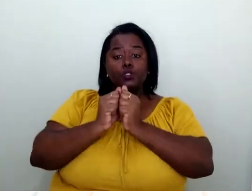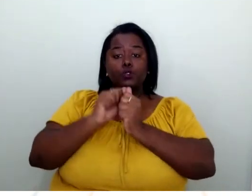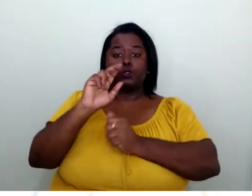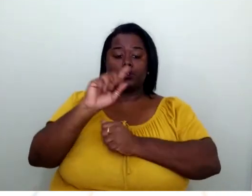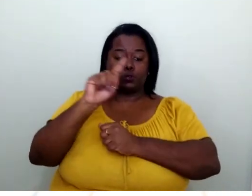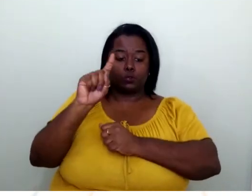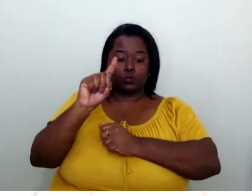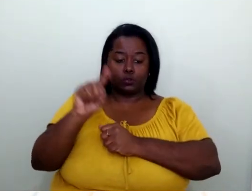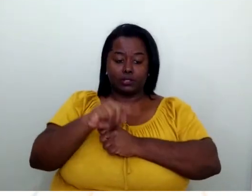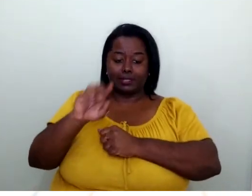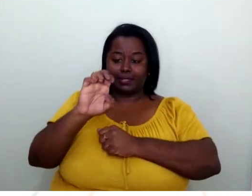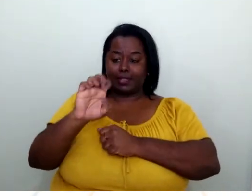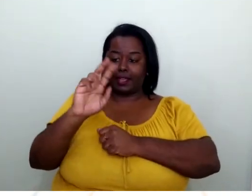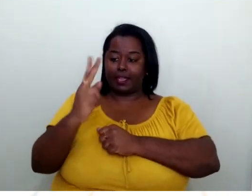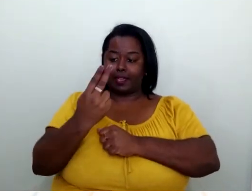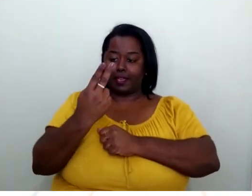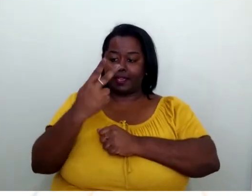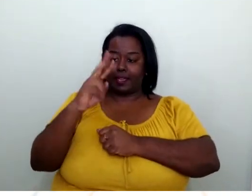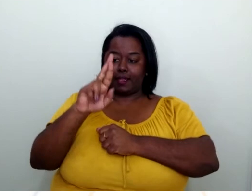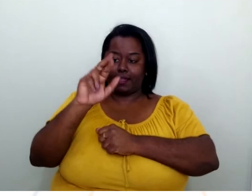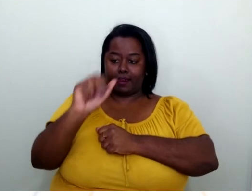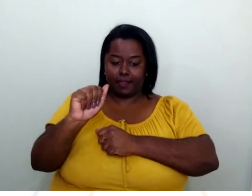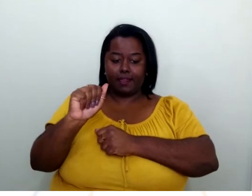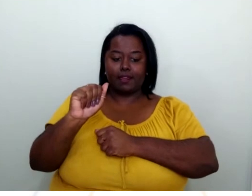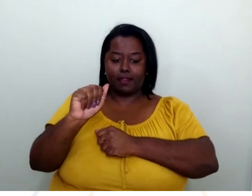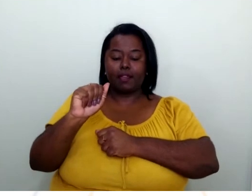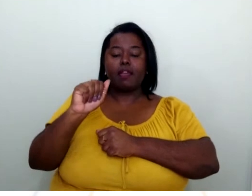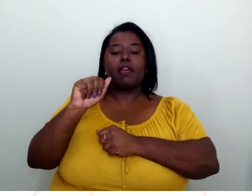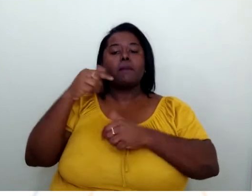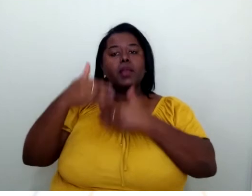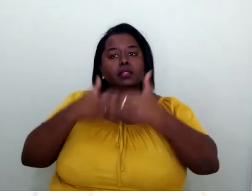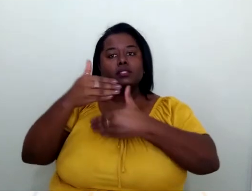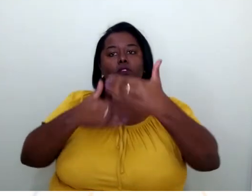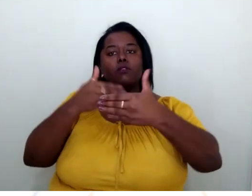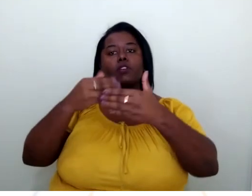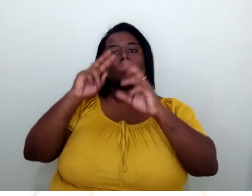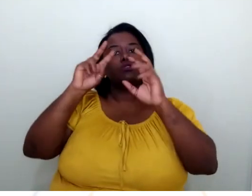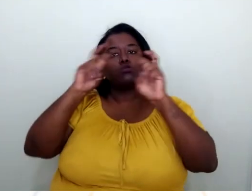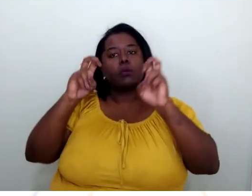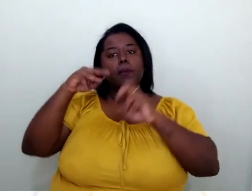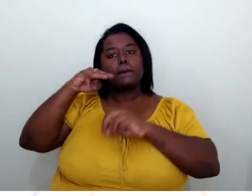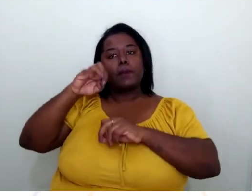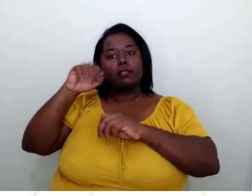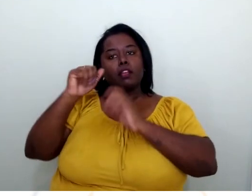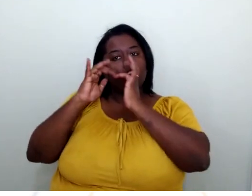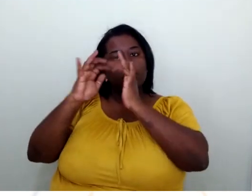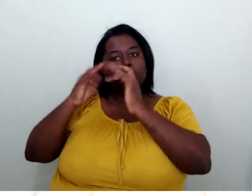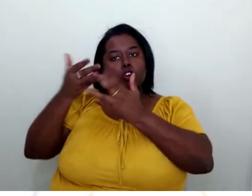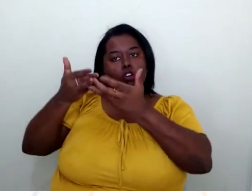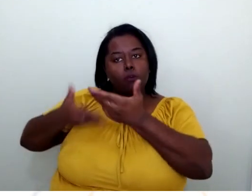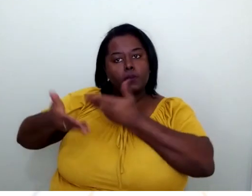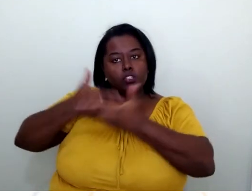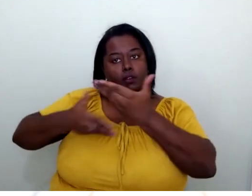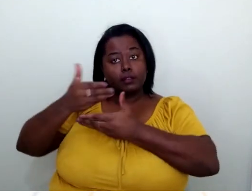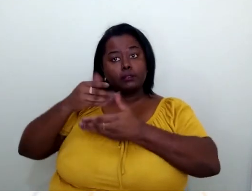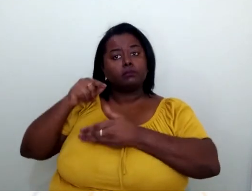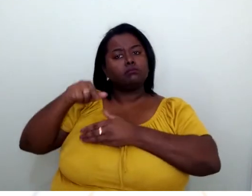to learning mean? It means many things to many people, and I know in the province or state I come from, it's been